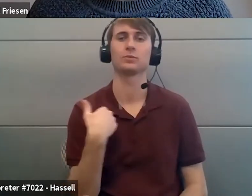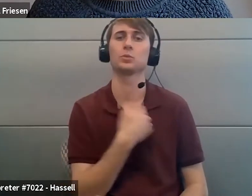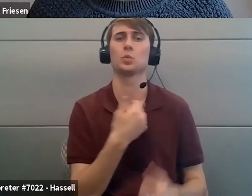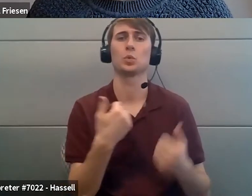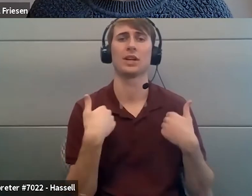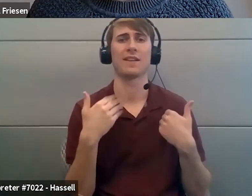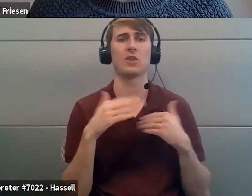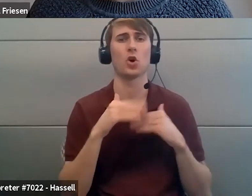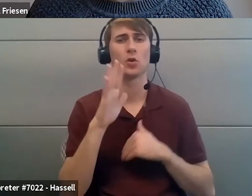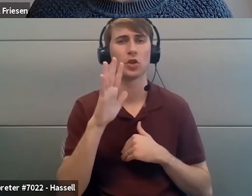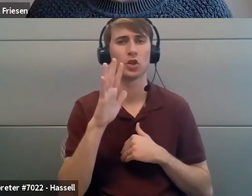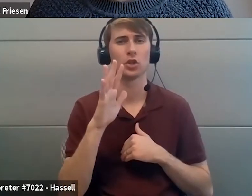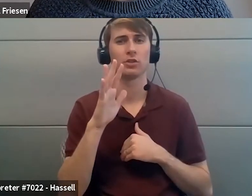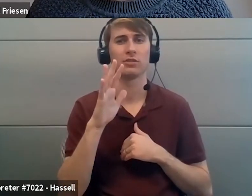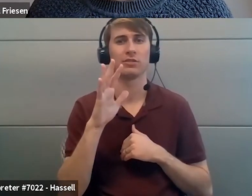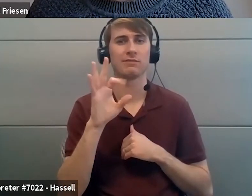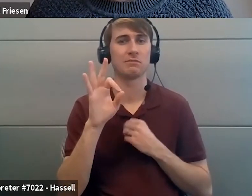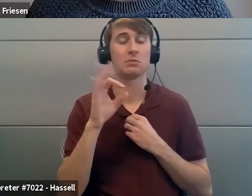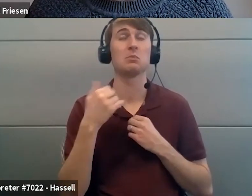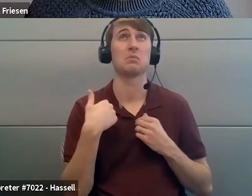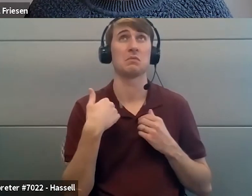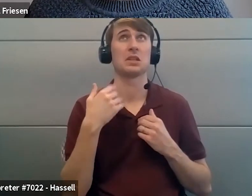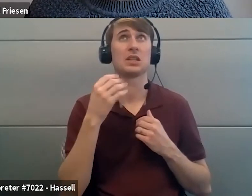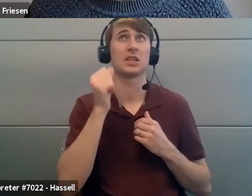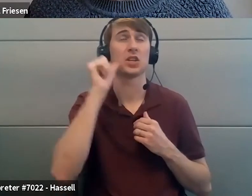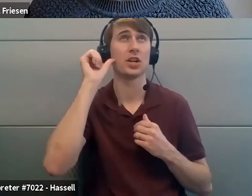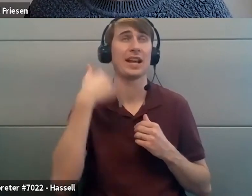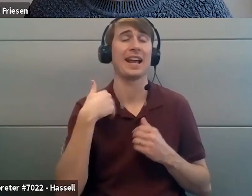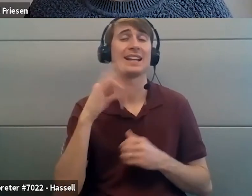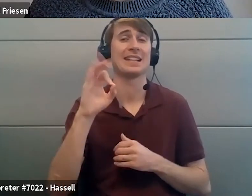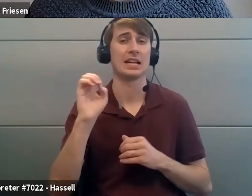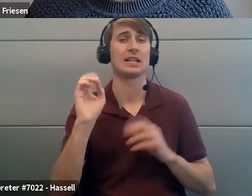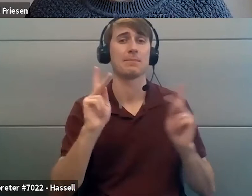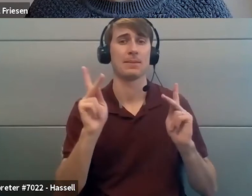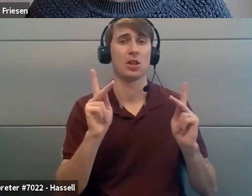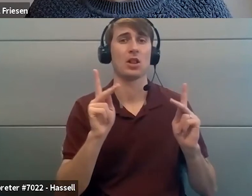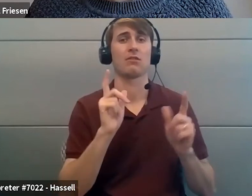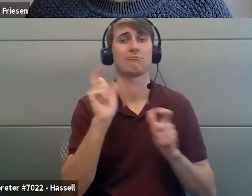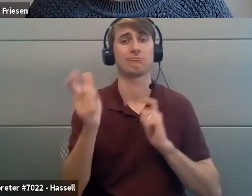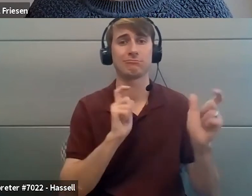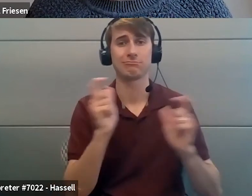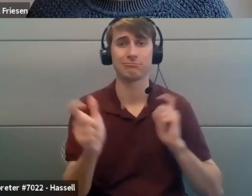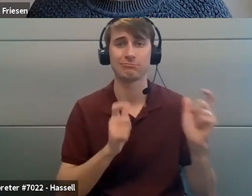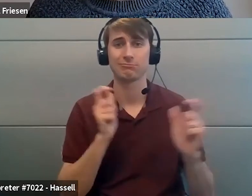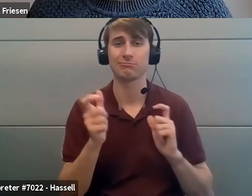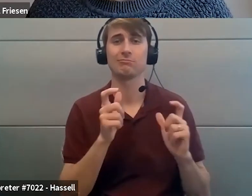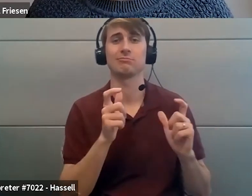90 of those distributed yesterday, and we're anticipating between 90 and 150 today.